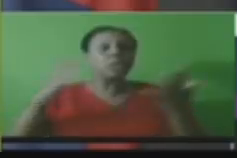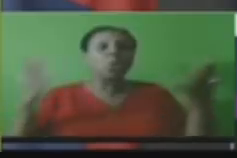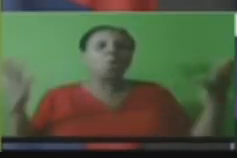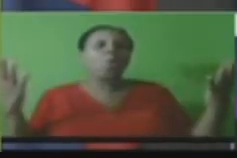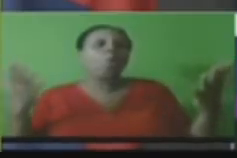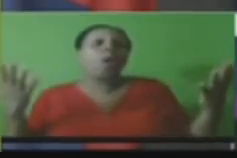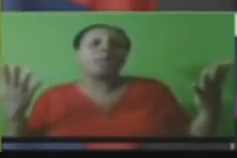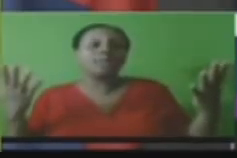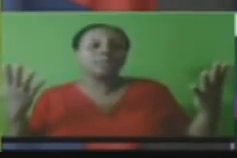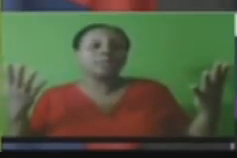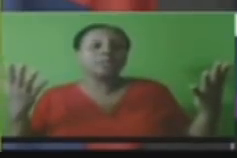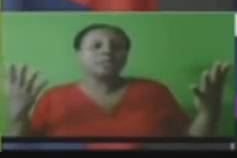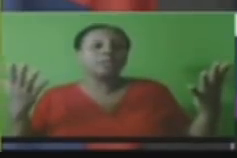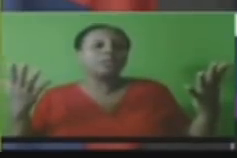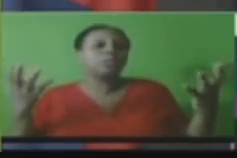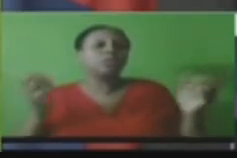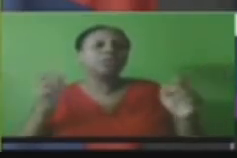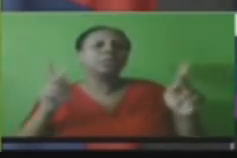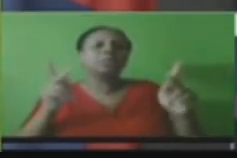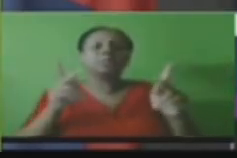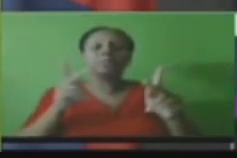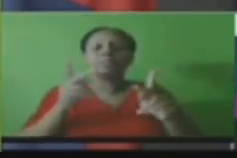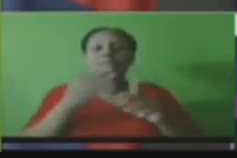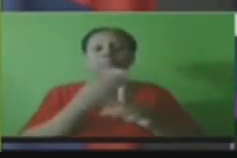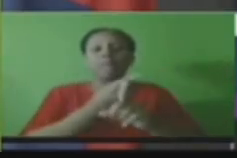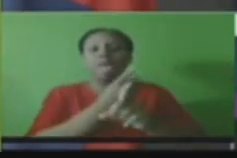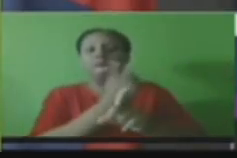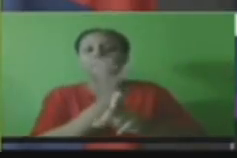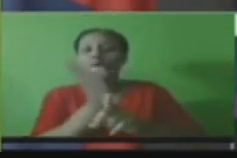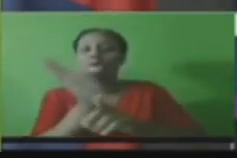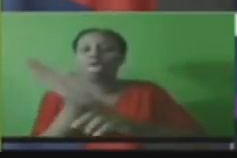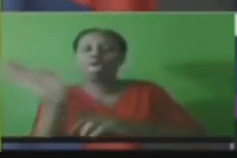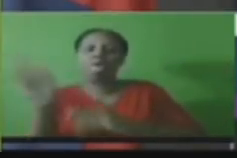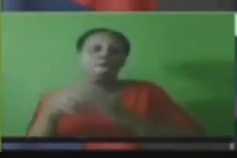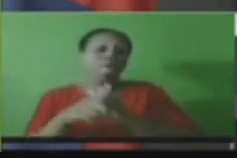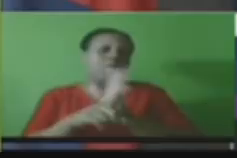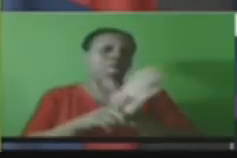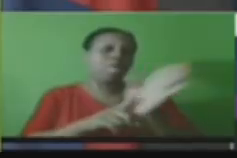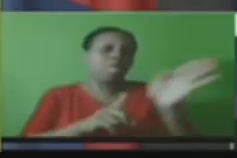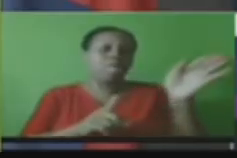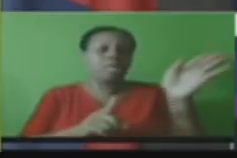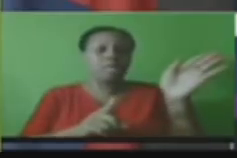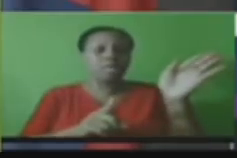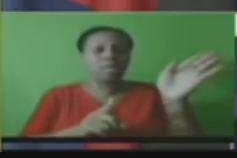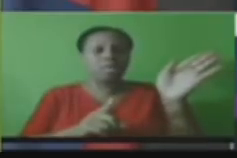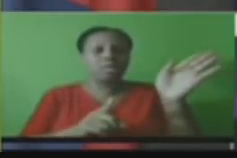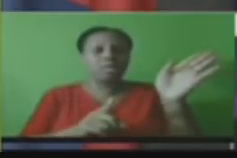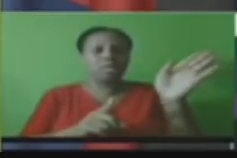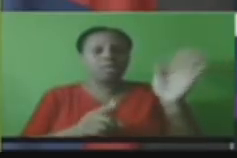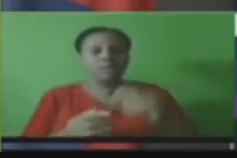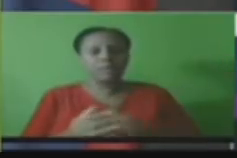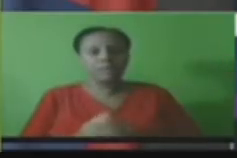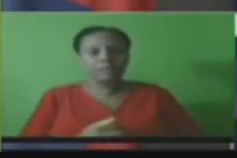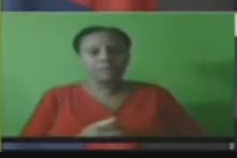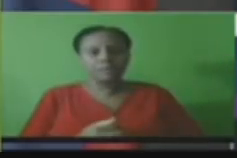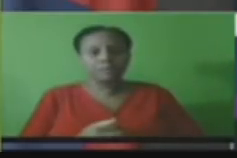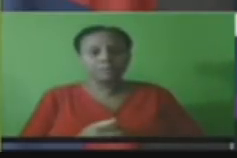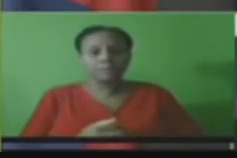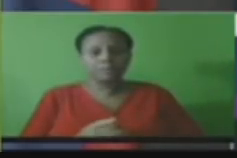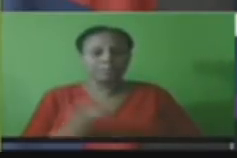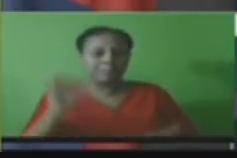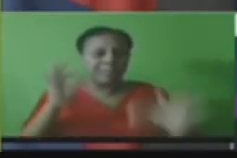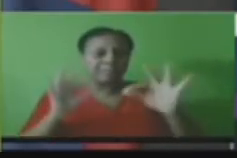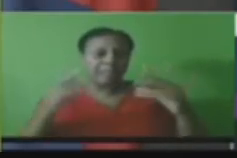the effort which that ministry is created to carry out. So if there's anything wrong there, we need to